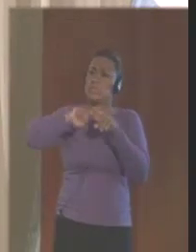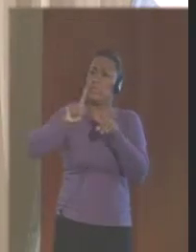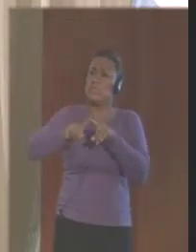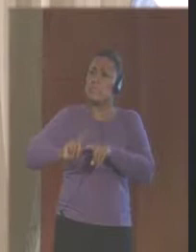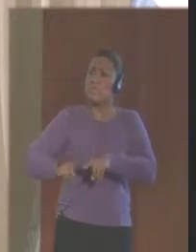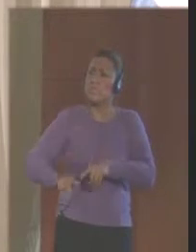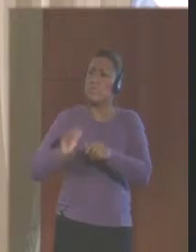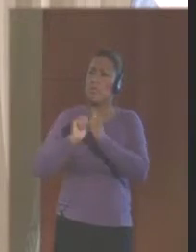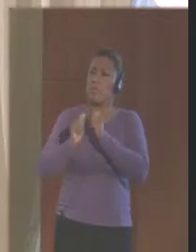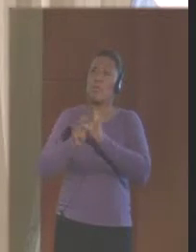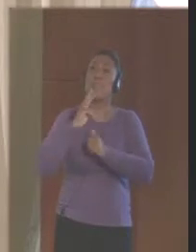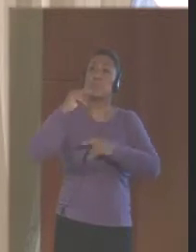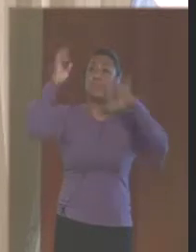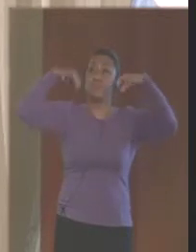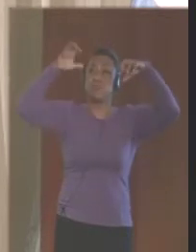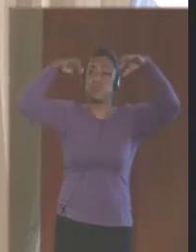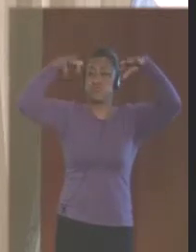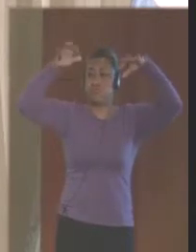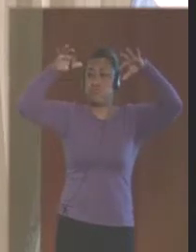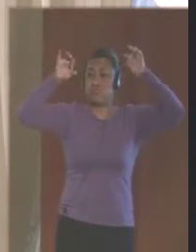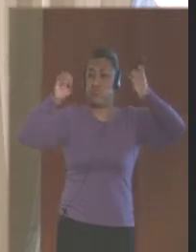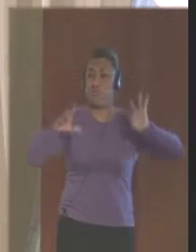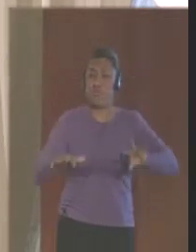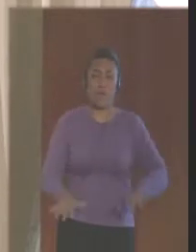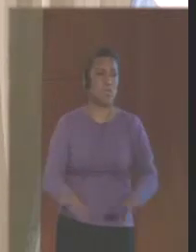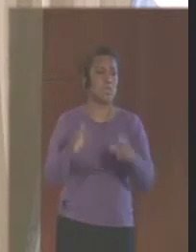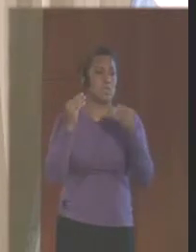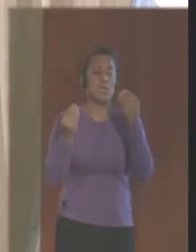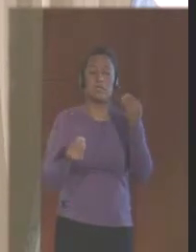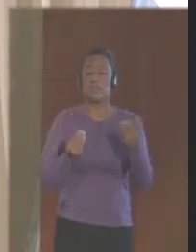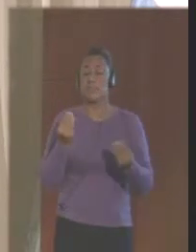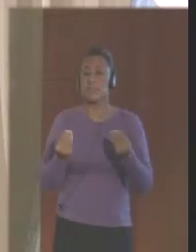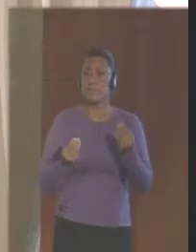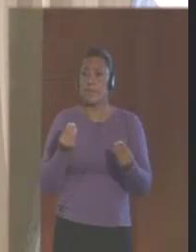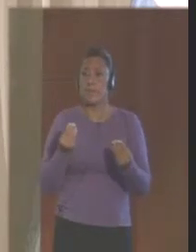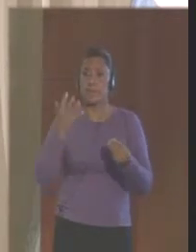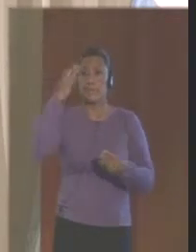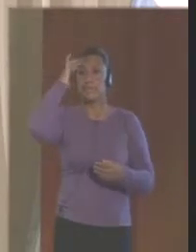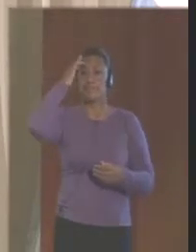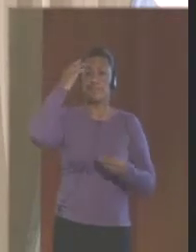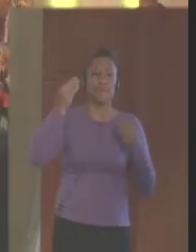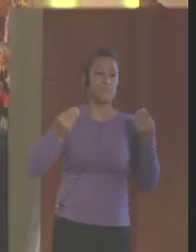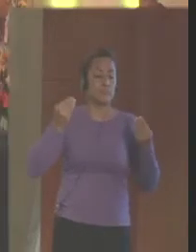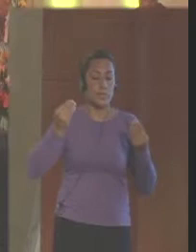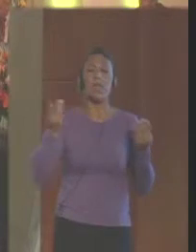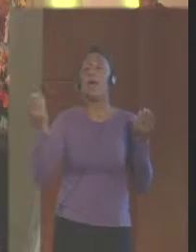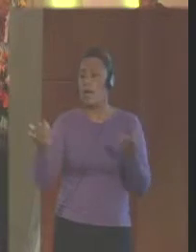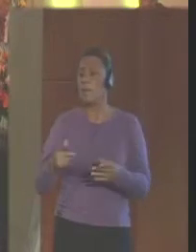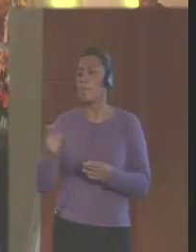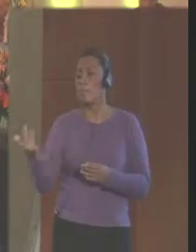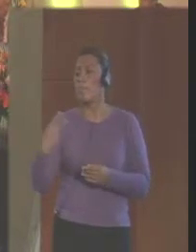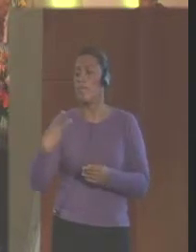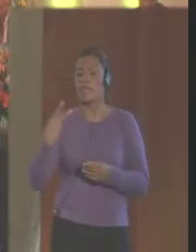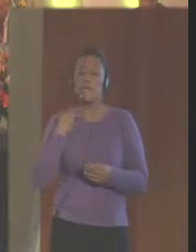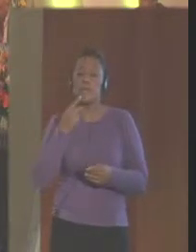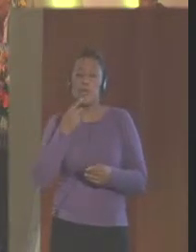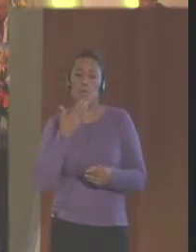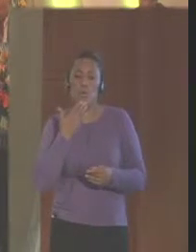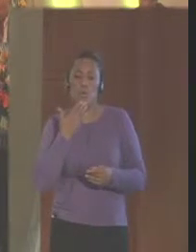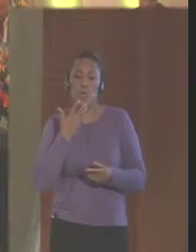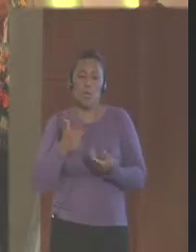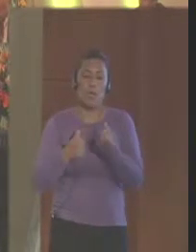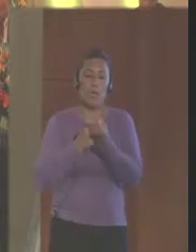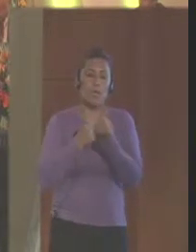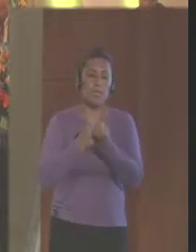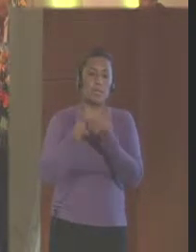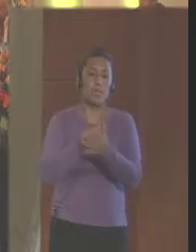focusing on hillside degradation due to forest fires. Flooding is indeed a major problem.